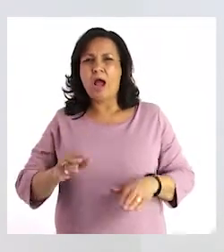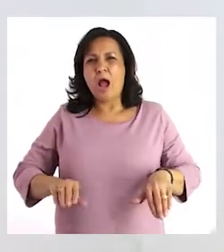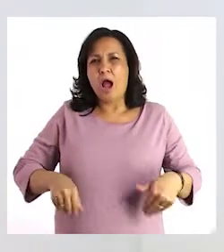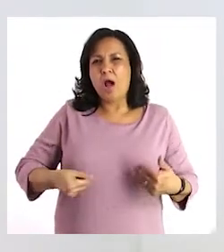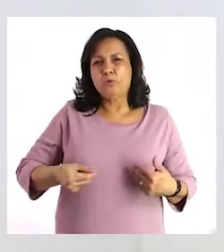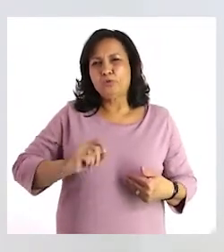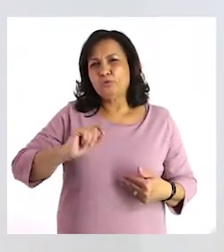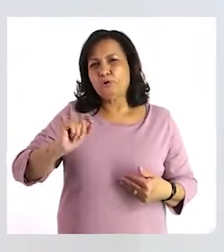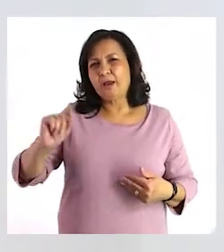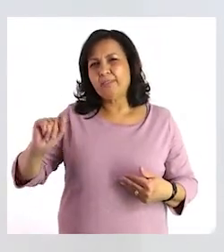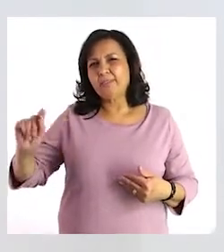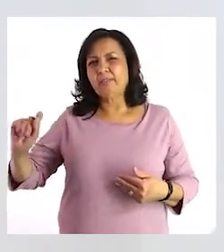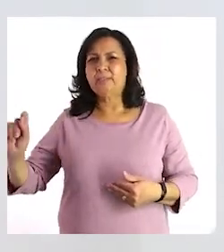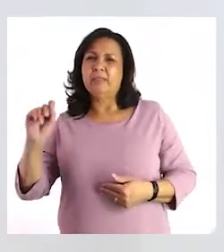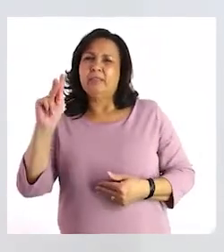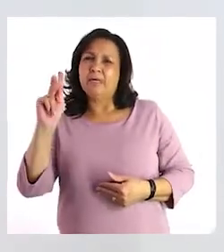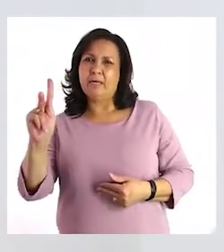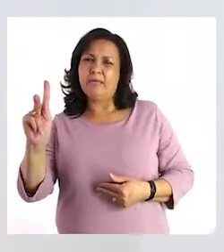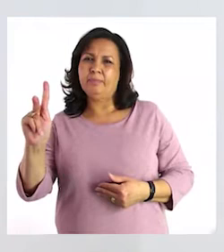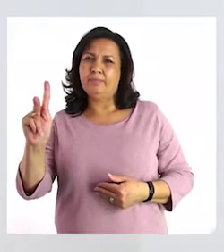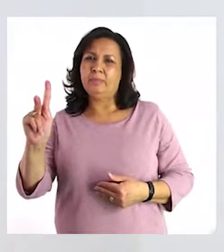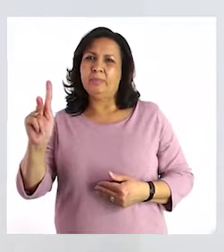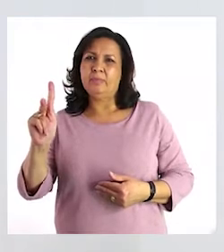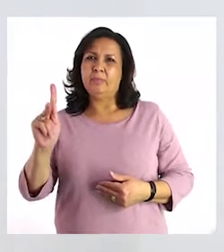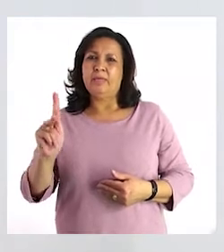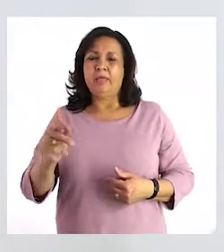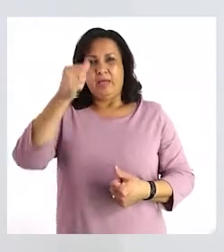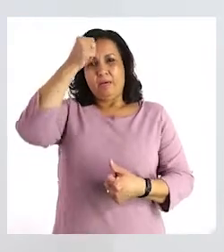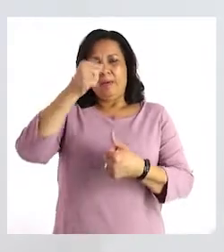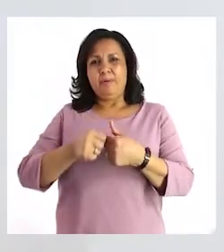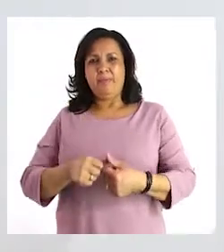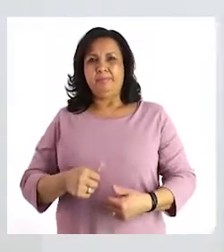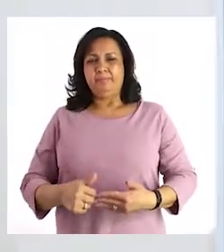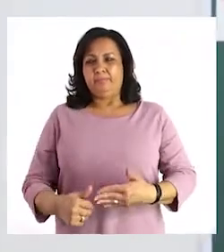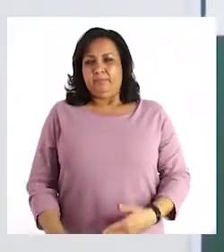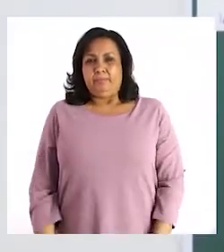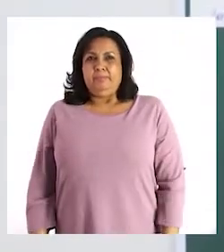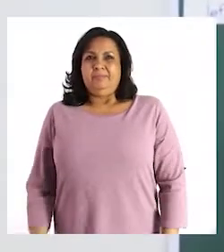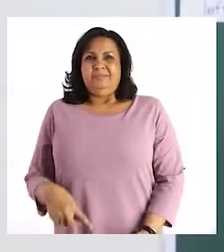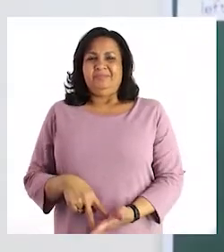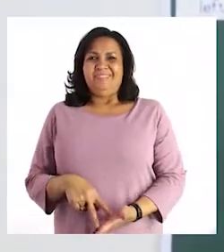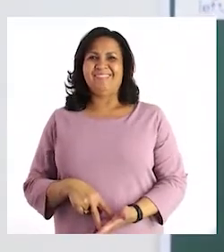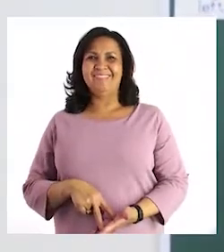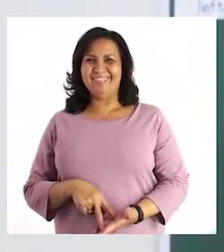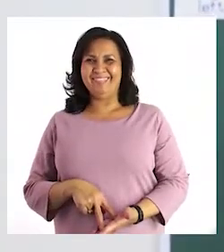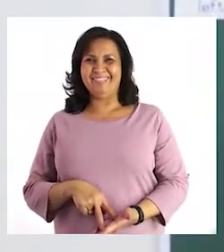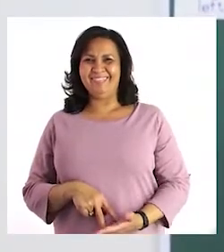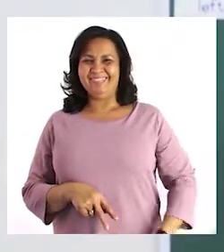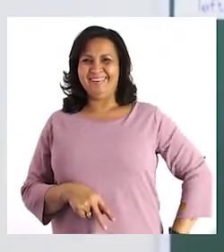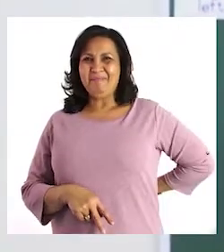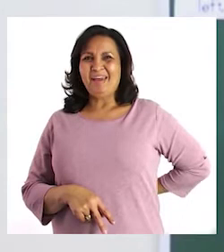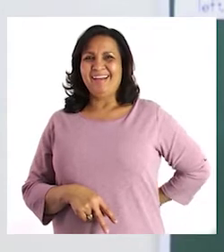letter K. Remember how you straighten your back always? Straighten your back. Letter K always straightens